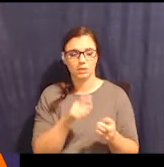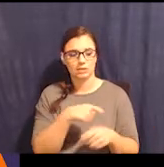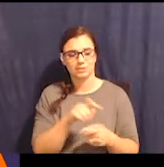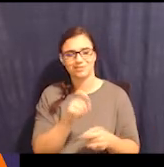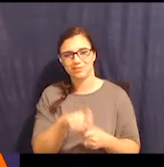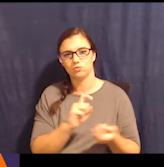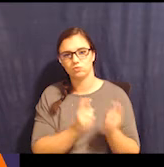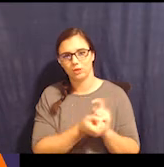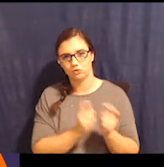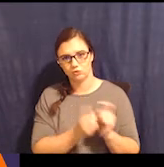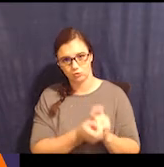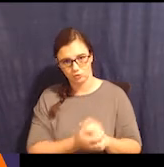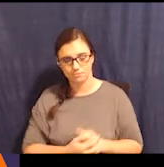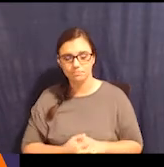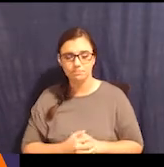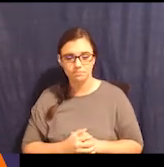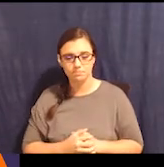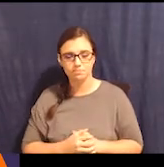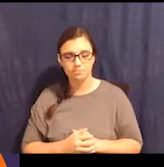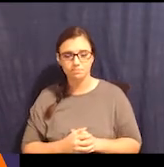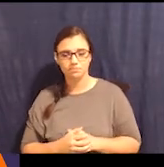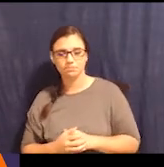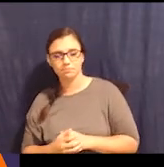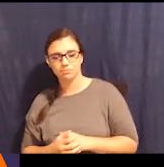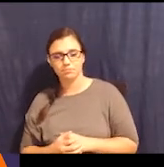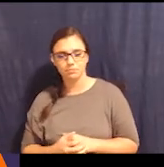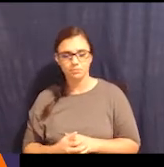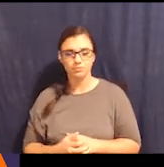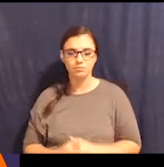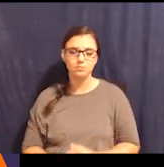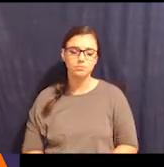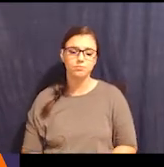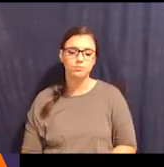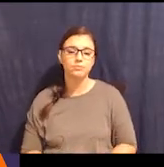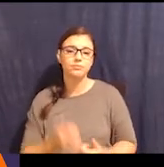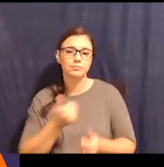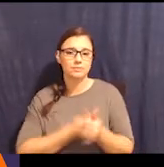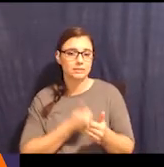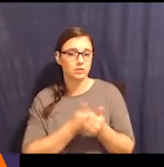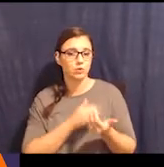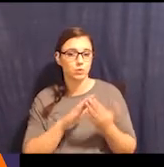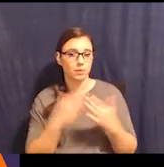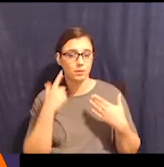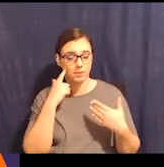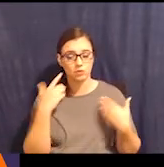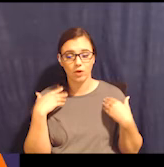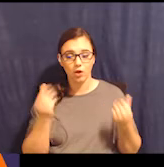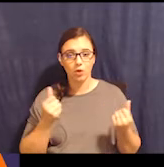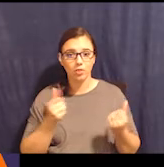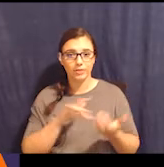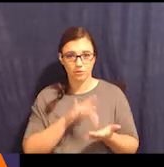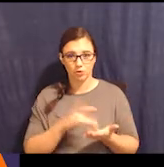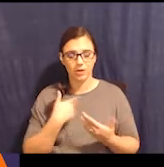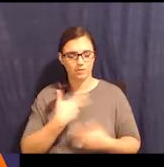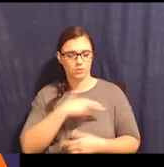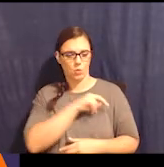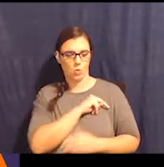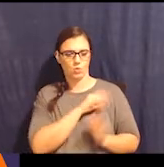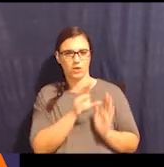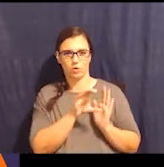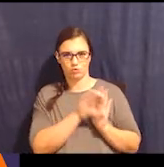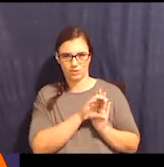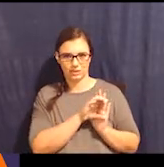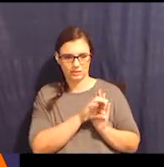Each community mental health center has its own characteristics, which are customized to the specialized needs and resources of that